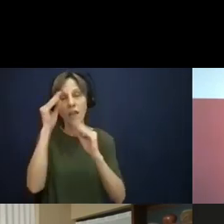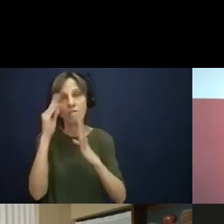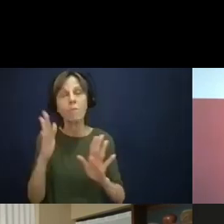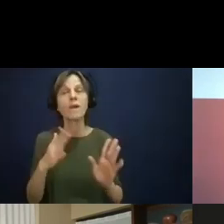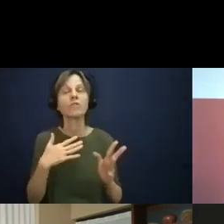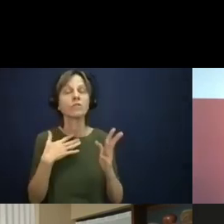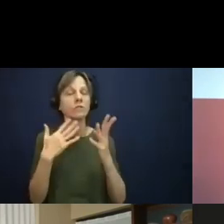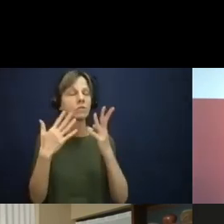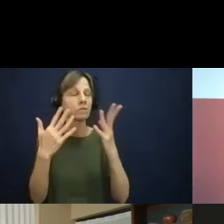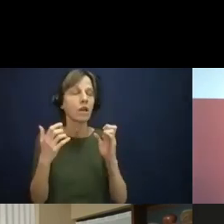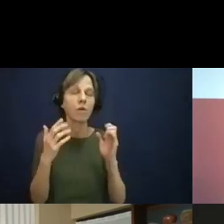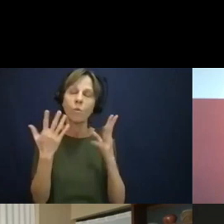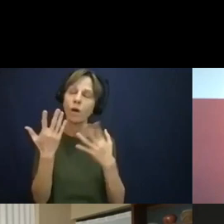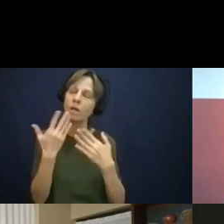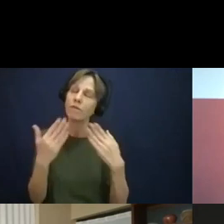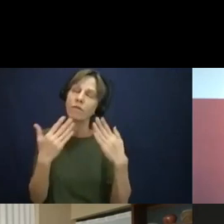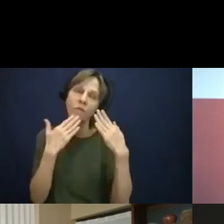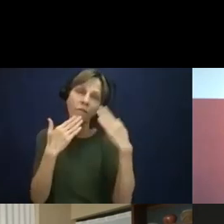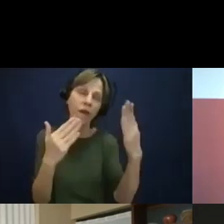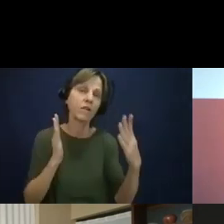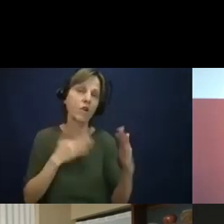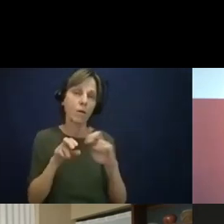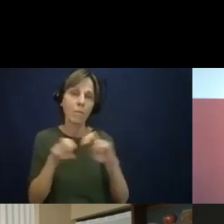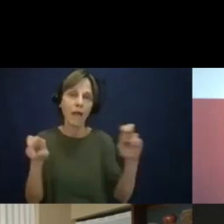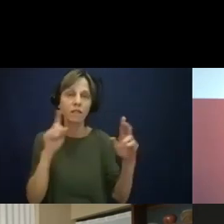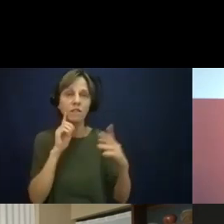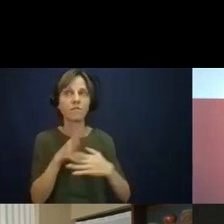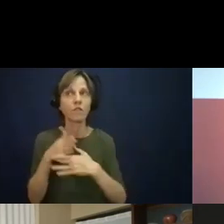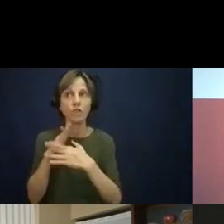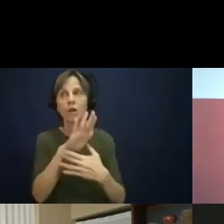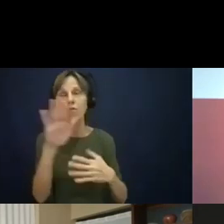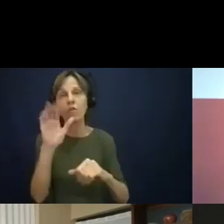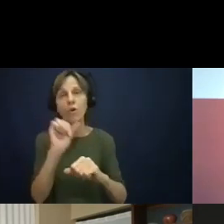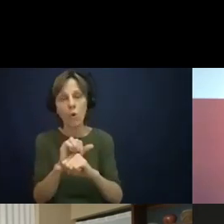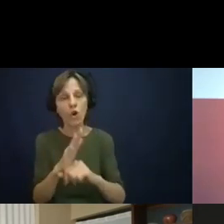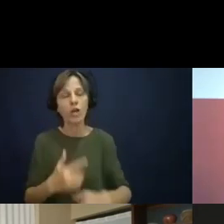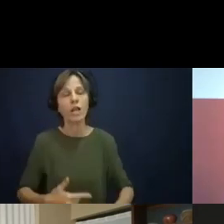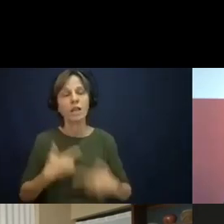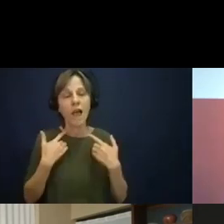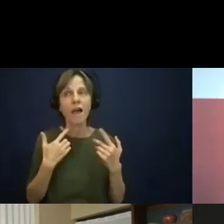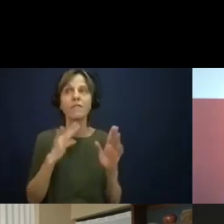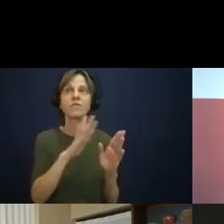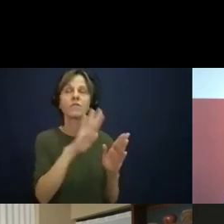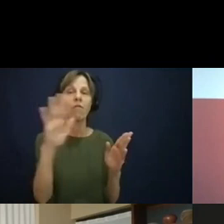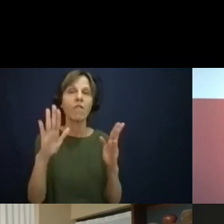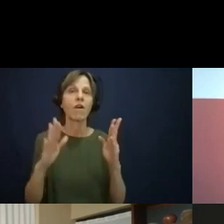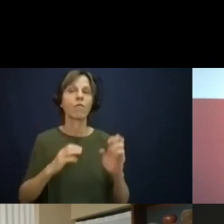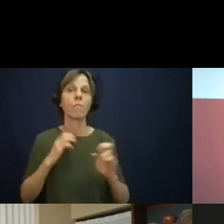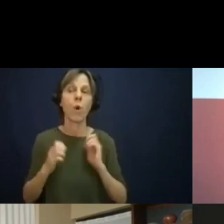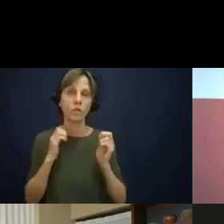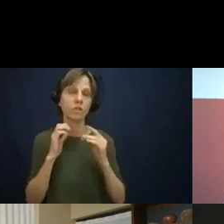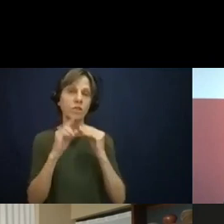deep and heartfelt thank you to our panelists for sharing their work and sharing their lives and sharing their emotions about